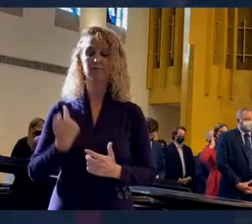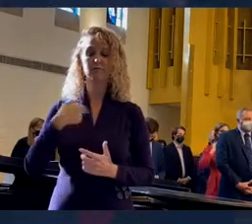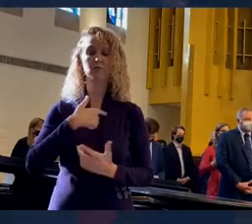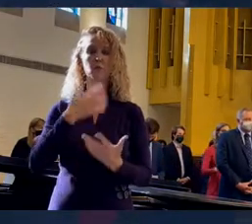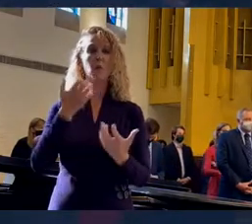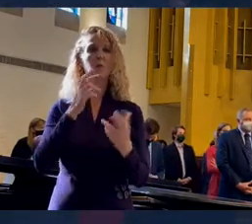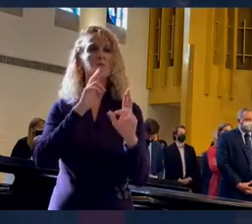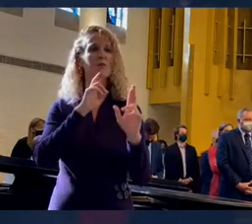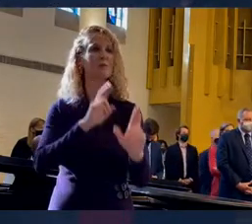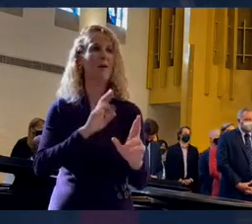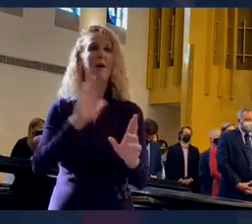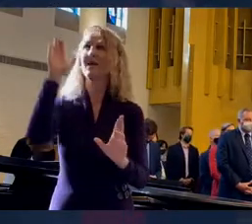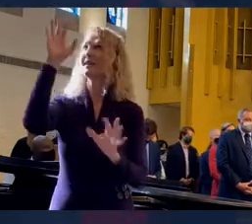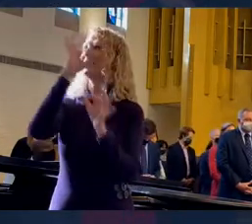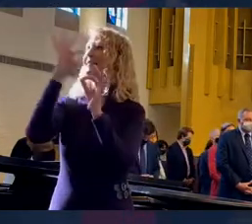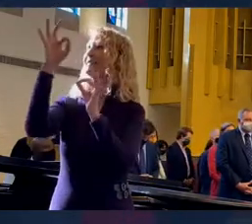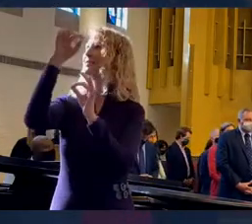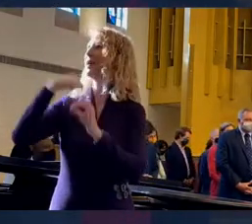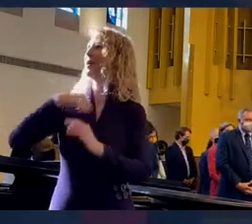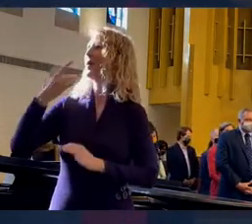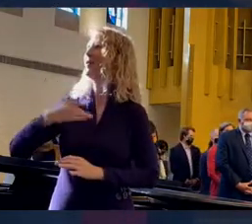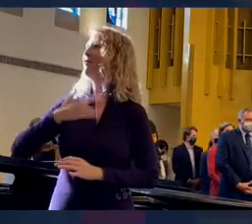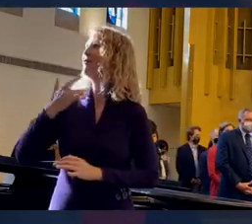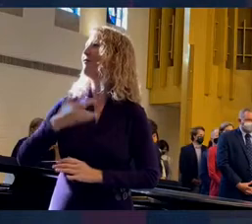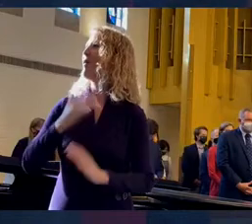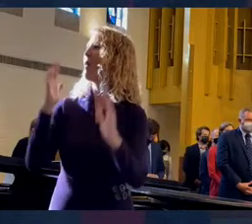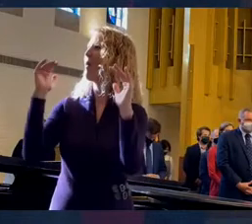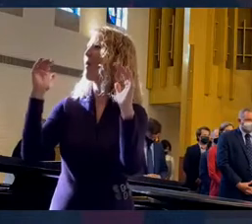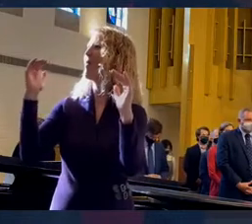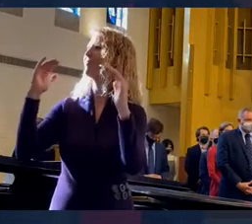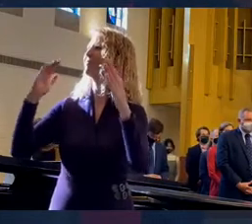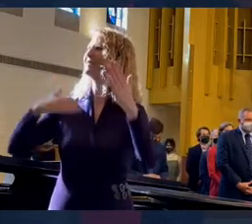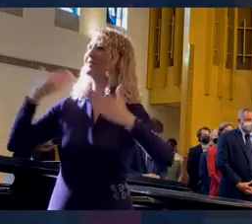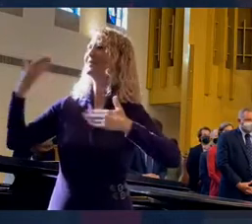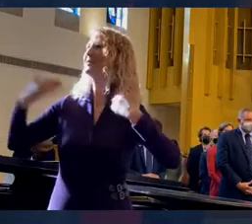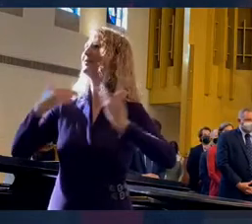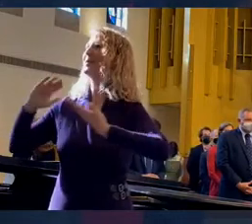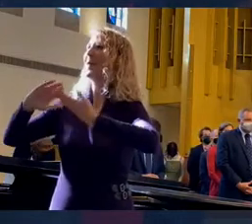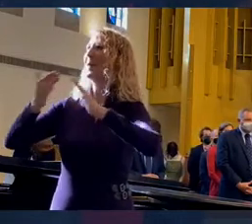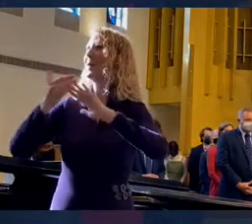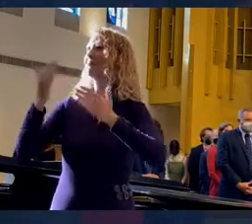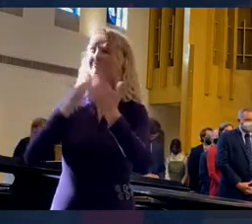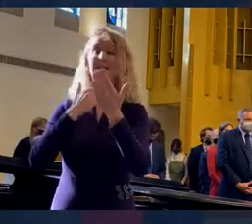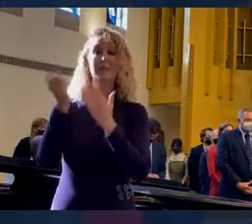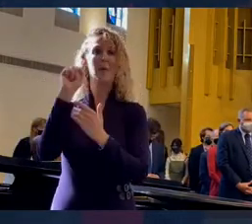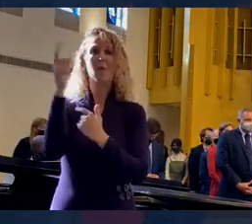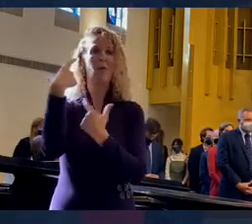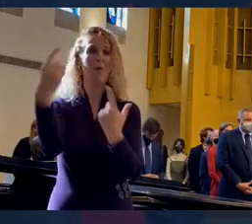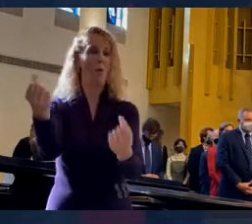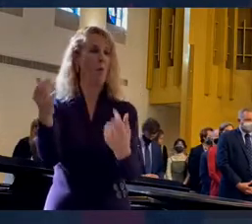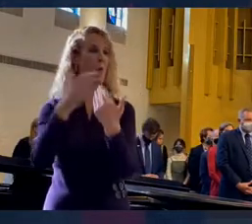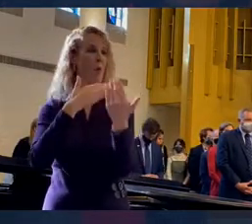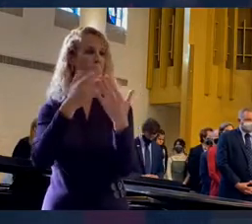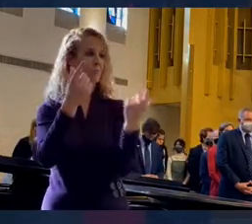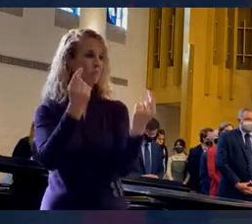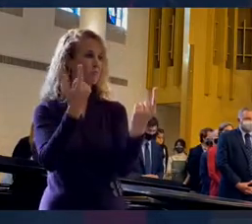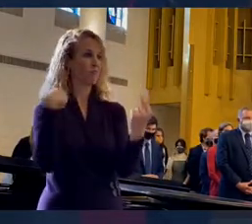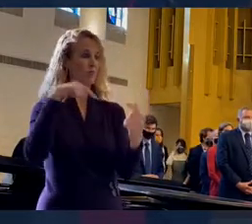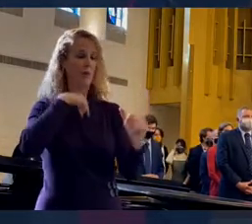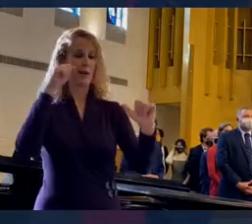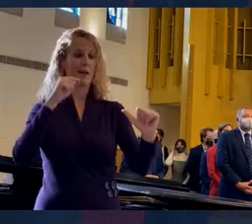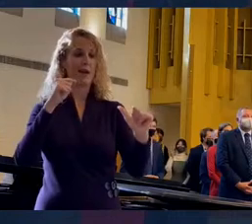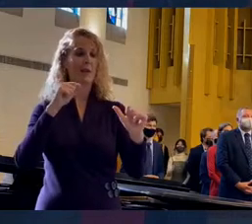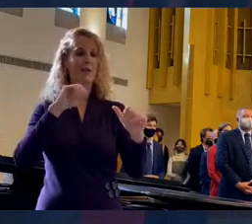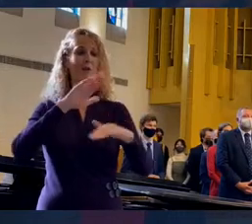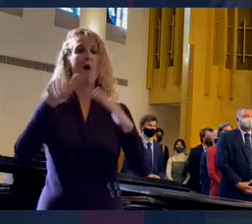May we respond to the Spirit of God as hopeful and joyful community whenever and wherever we are called, that we might extend